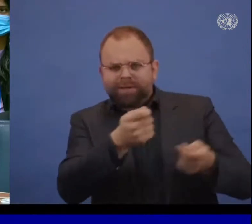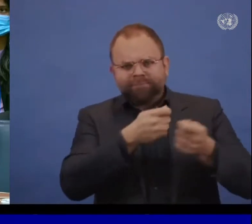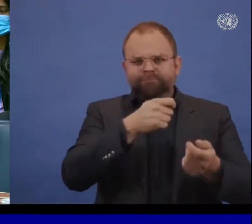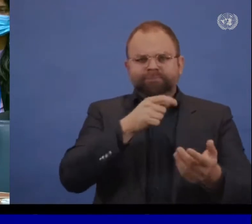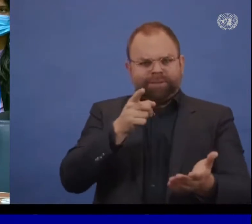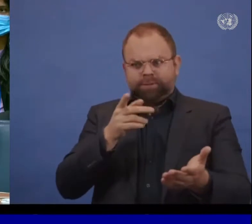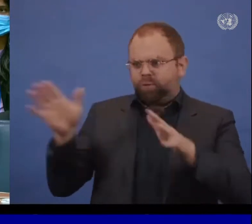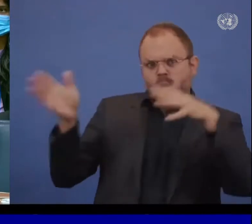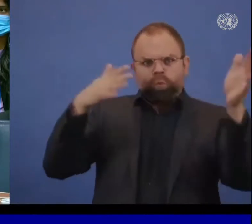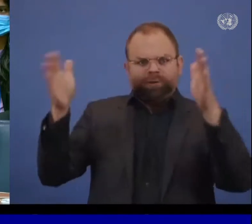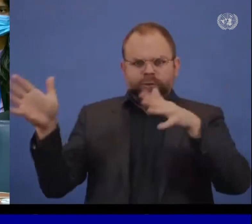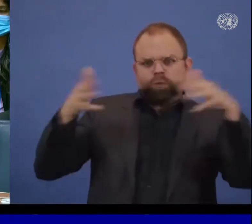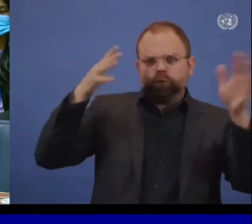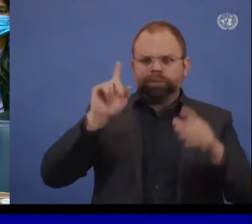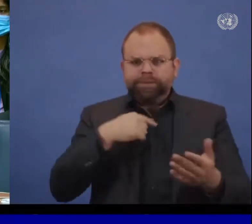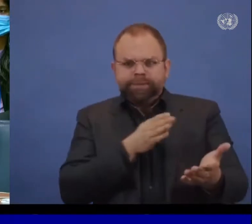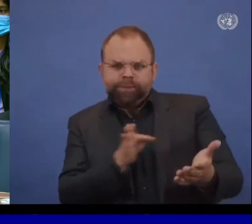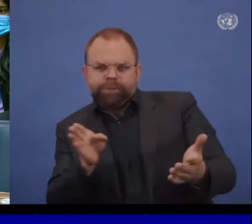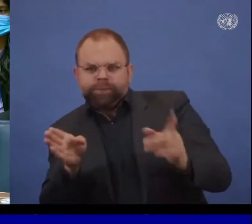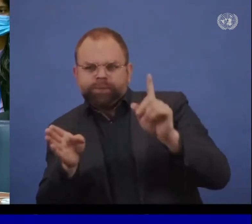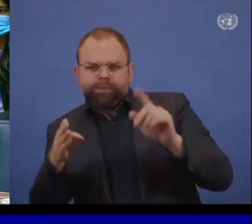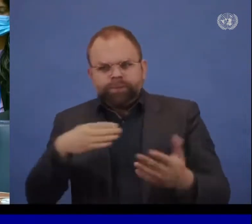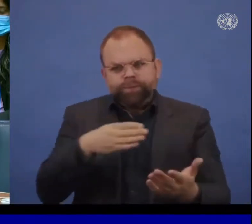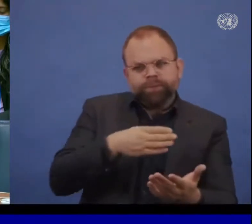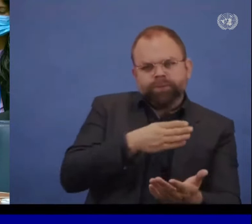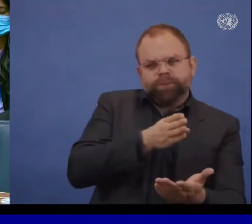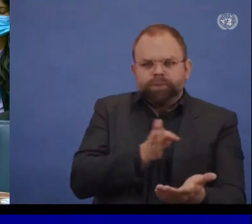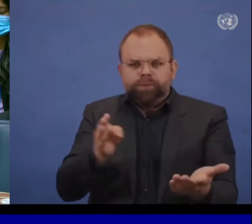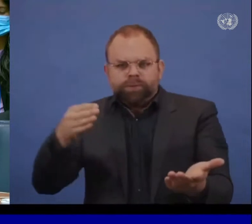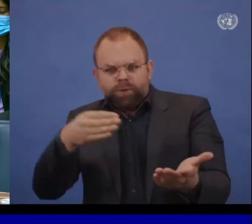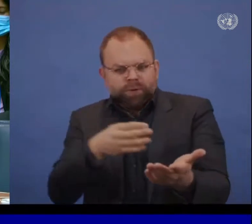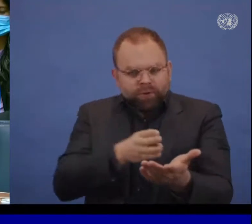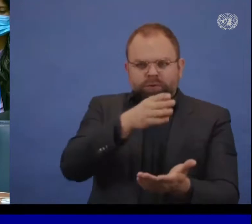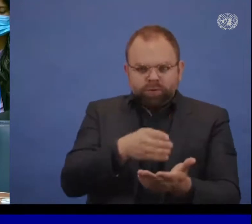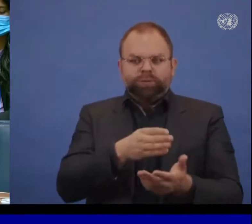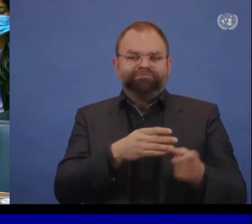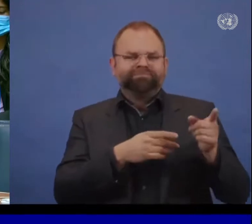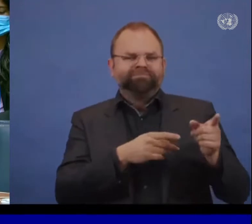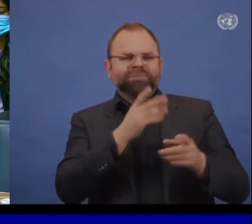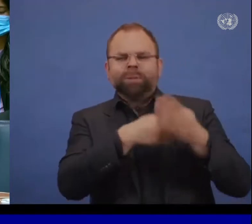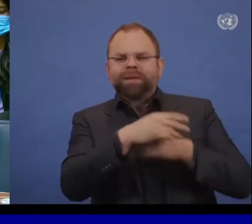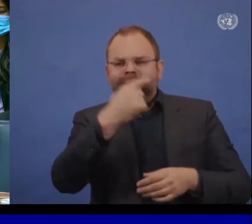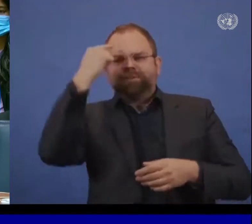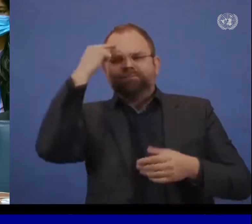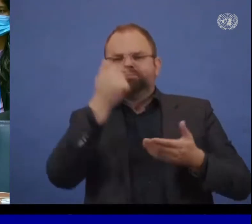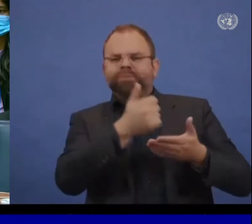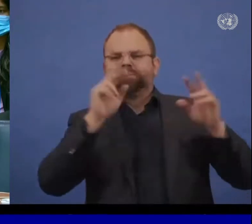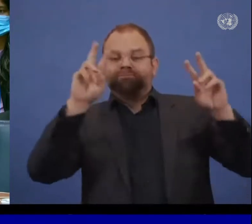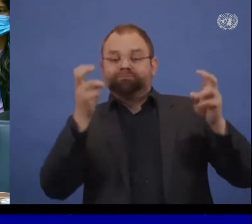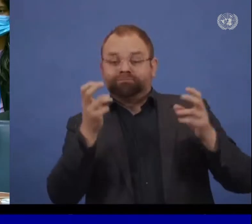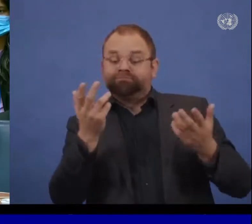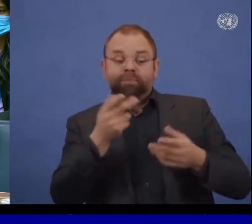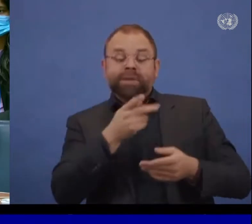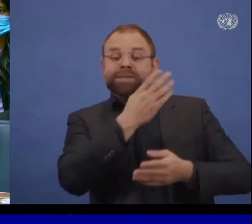a disability is an individual," close quotes. I would add and say an integral part of our post-pandemic